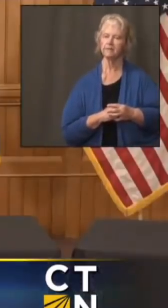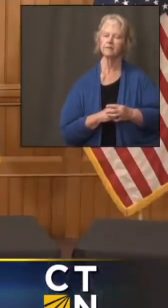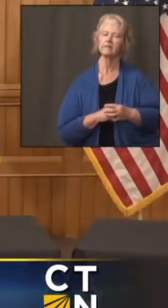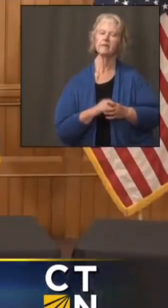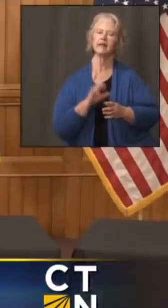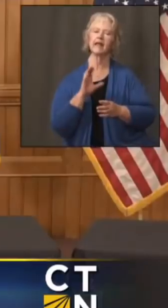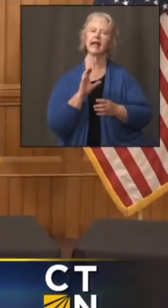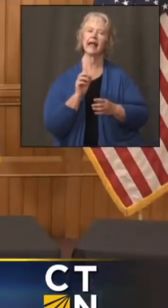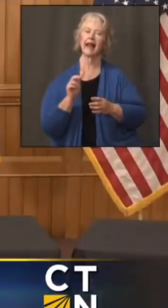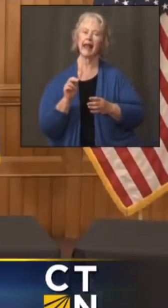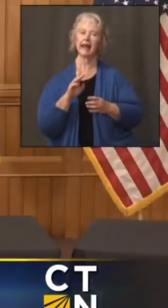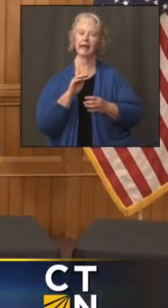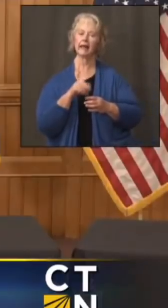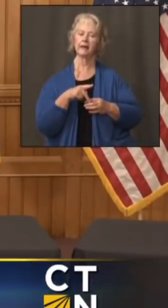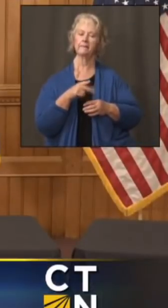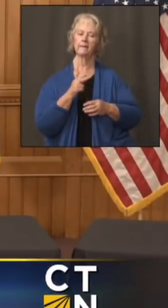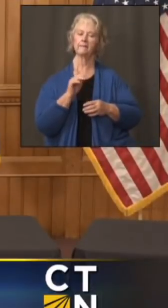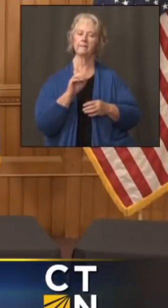Connecticut Public Media.